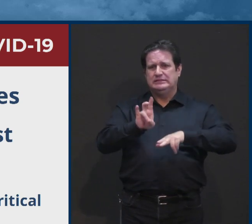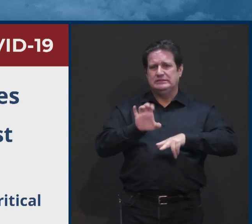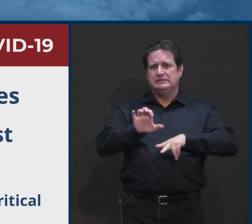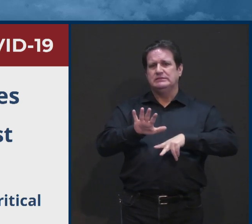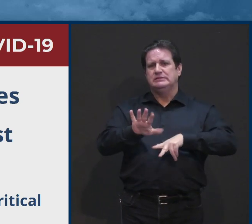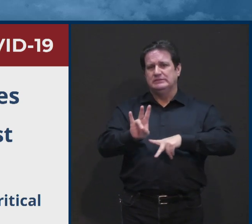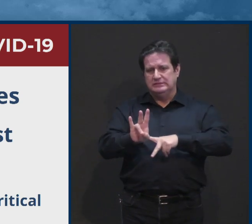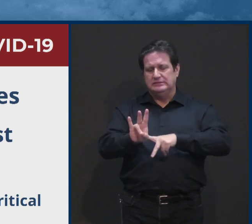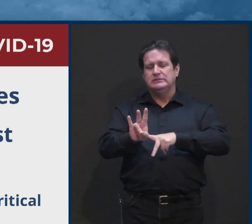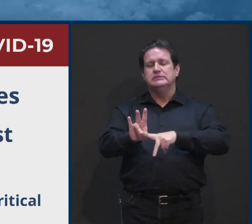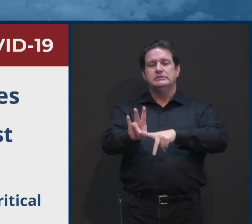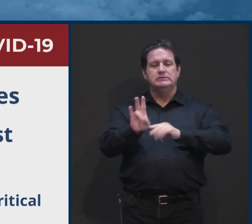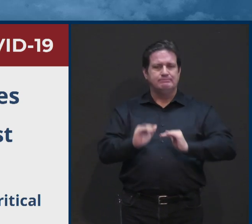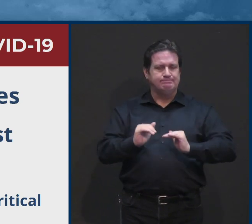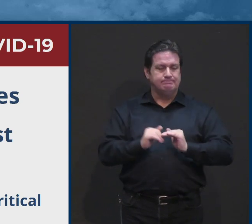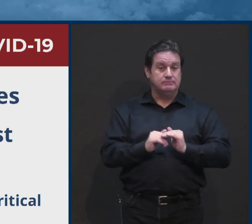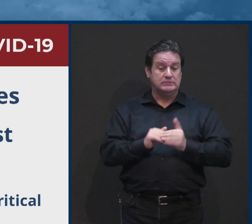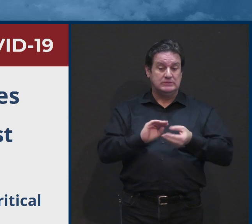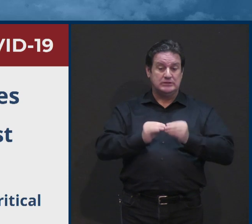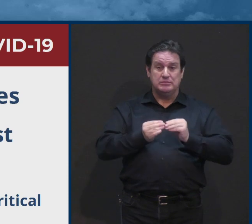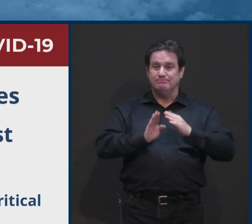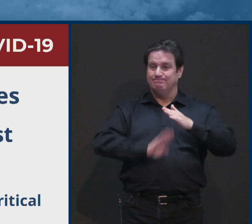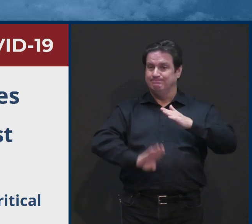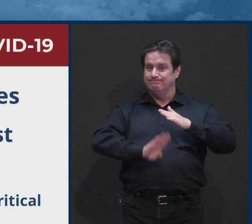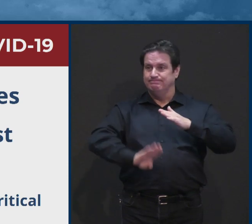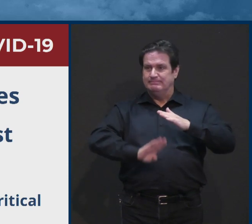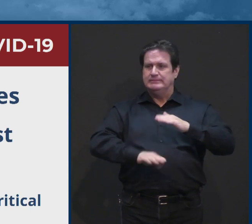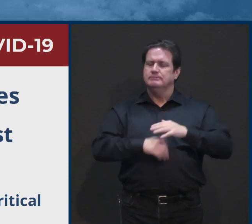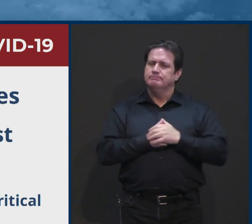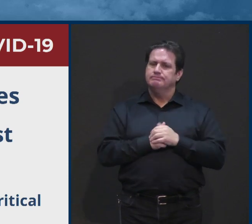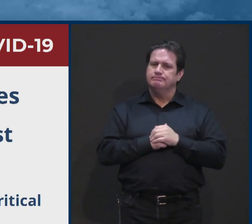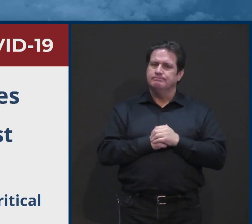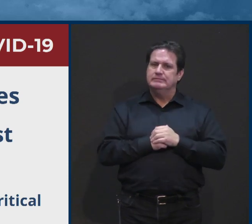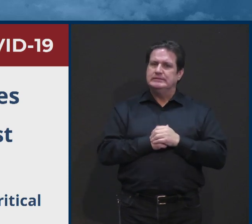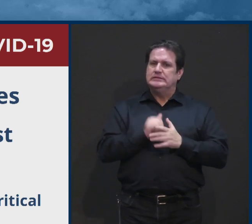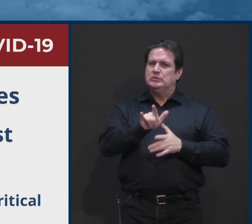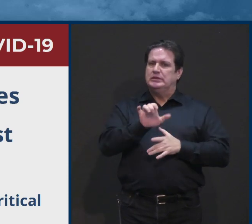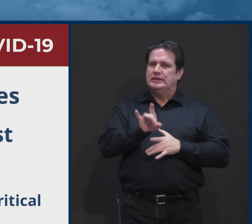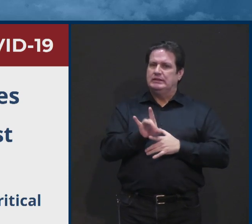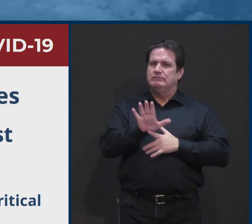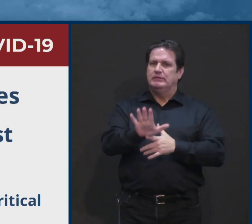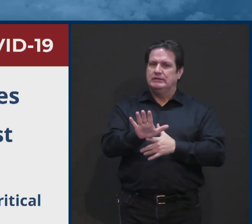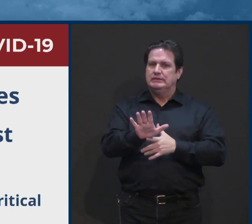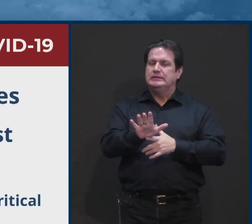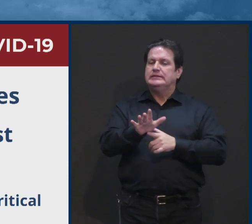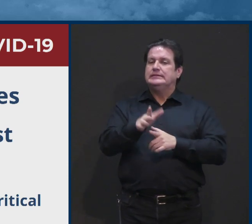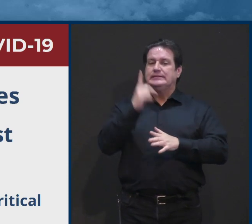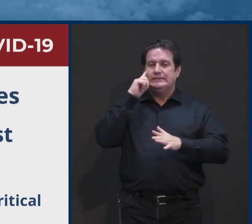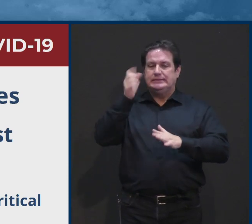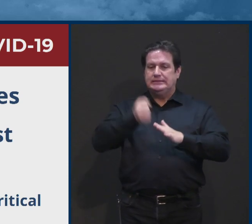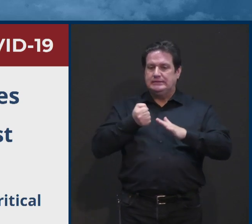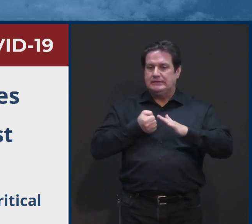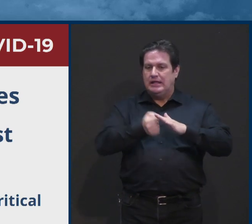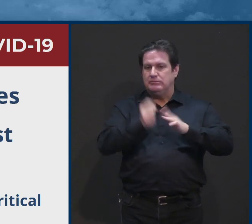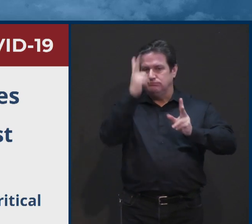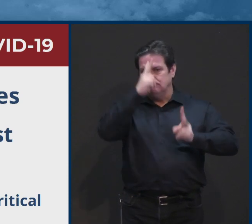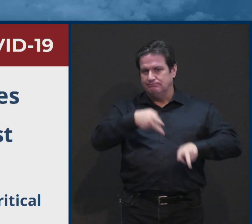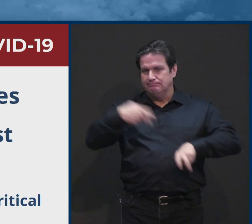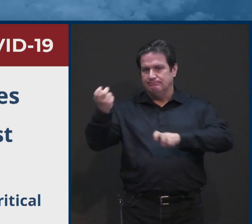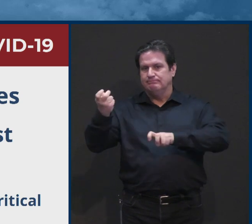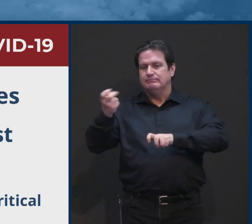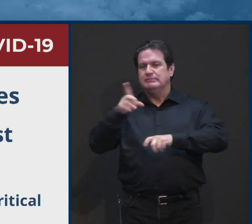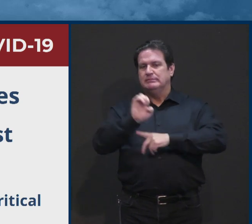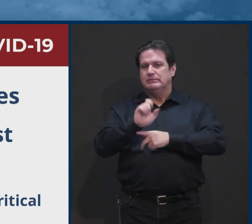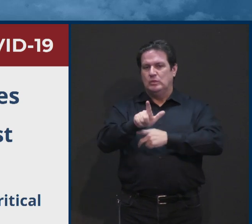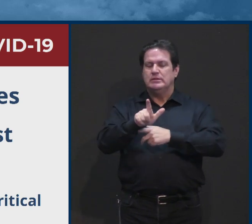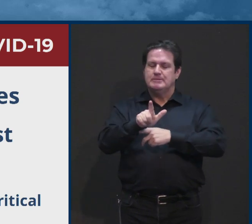757. And here's the really concerning fact that we're seeing 185 hospitalizations in Delaware,